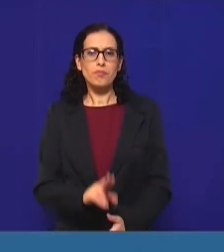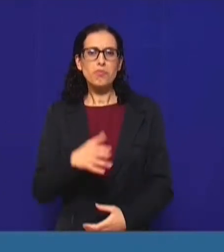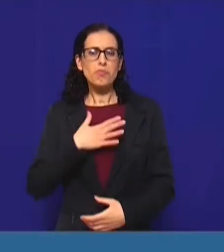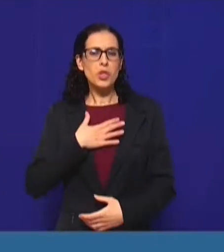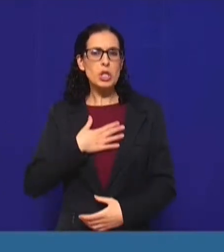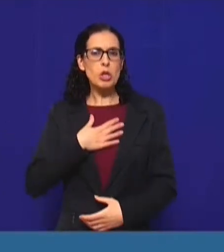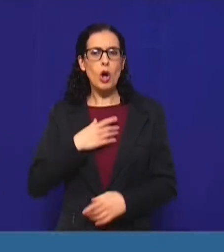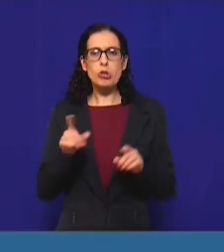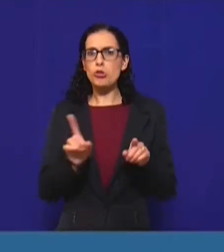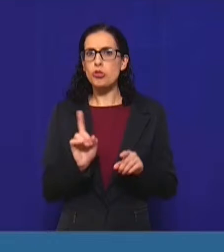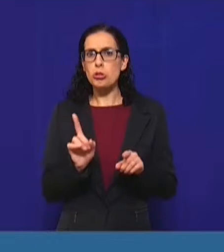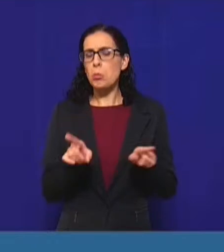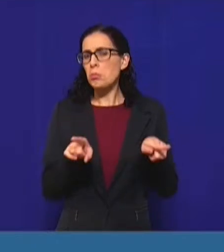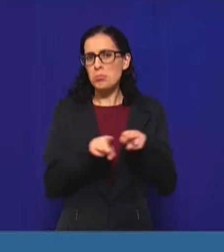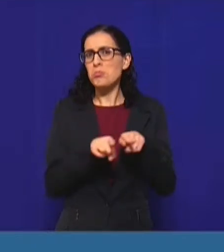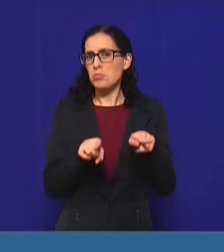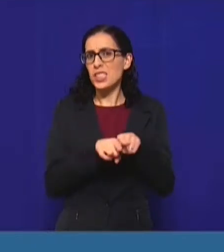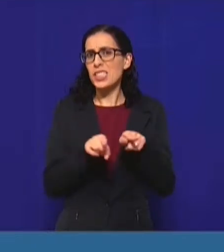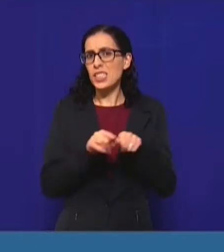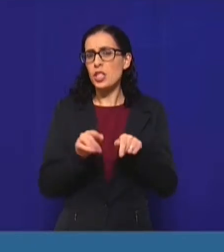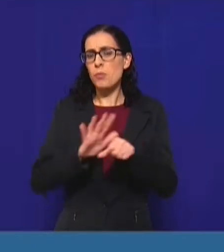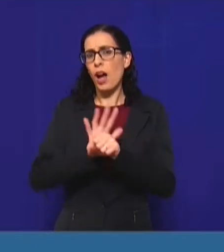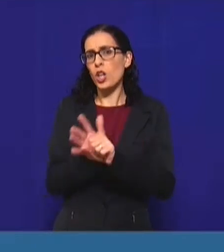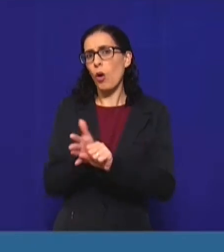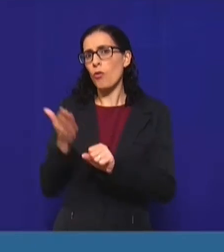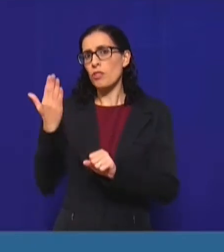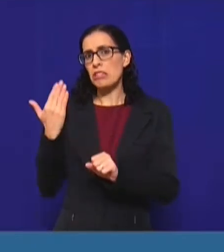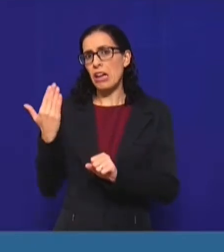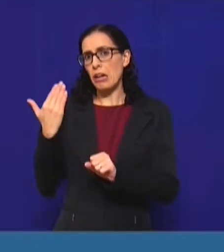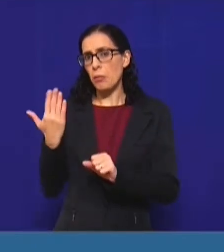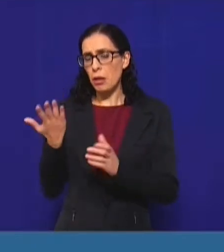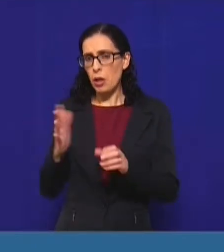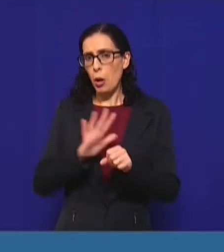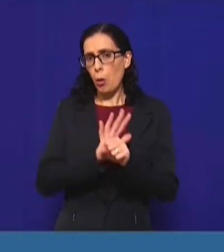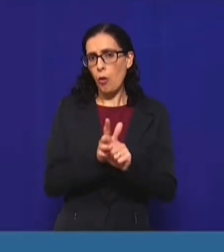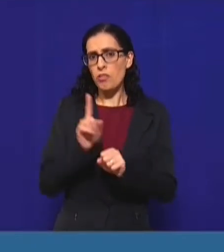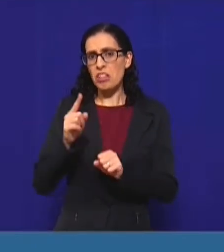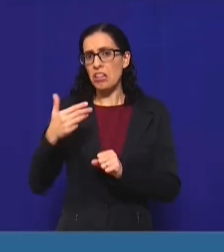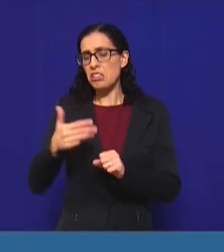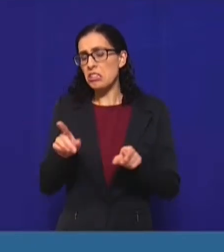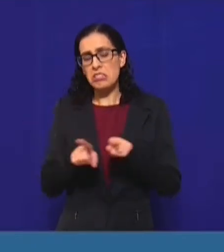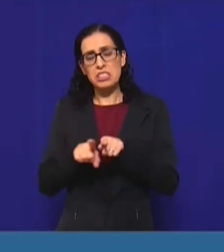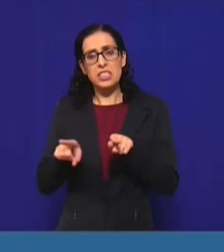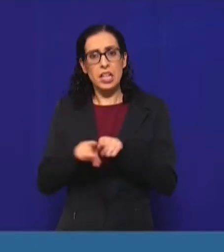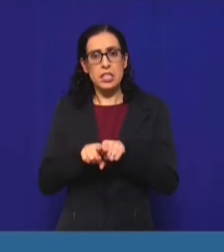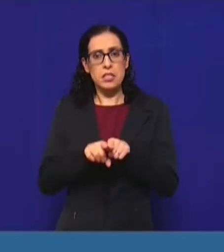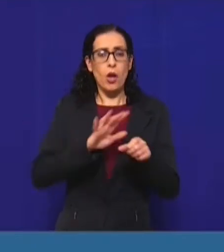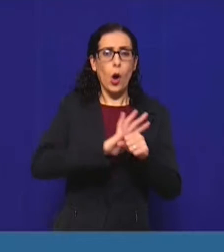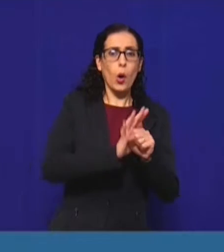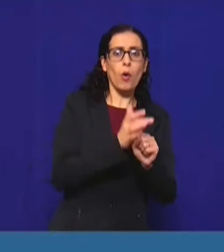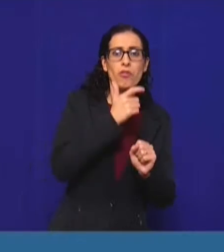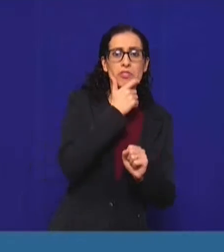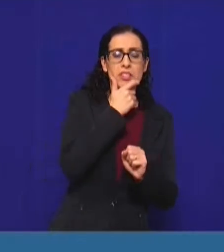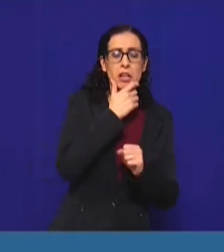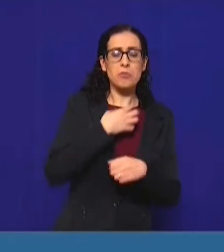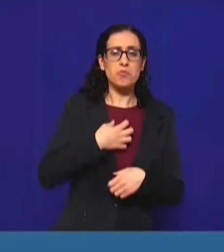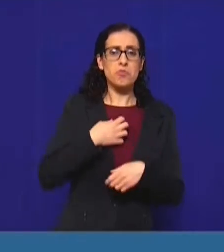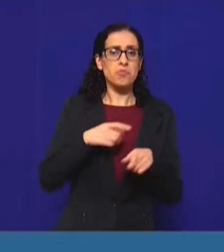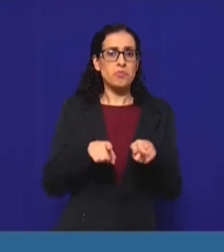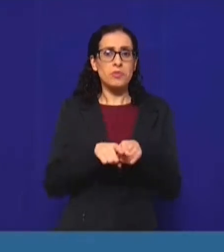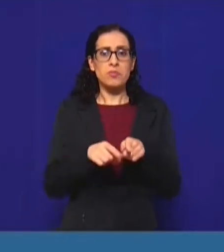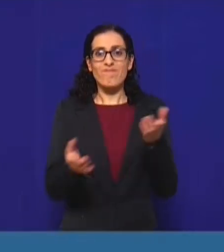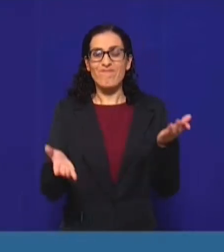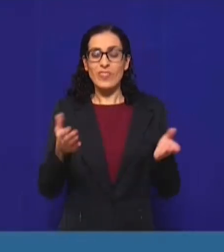simili ħafna tal-istess tal-COVID-19 li nafu bih, allura jkun iktar diffiċli persuna li jaraf jekk